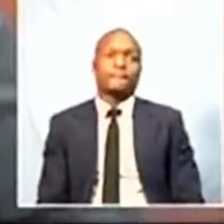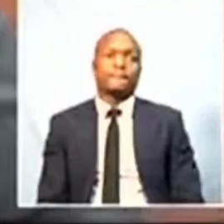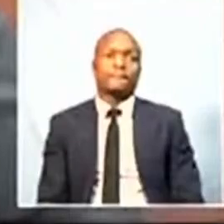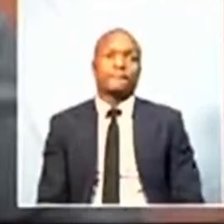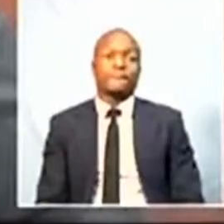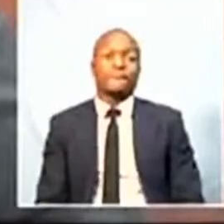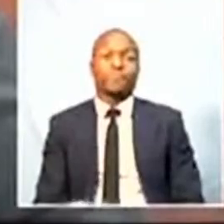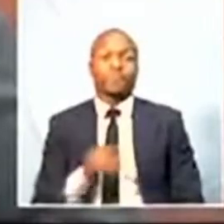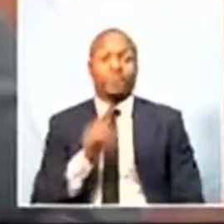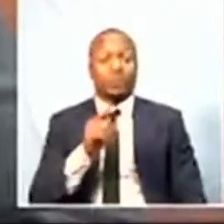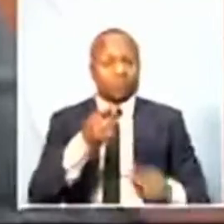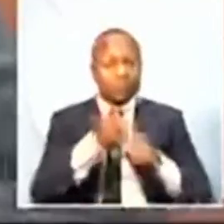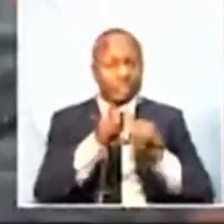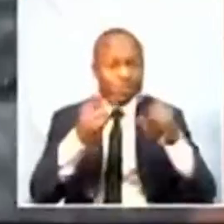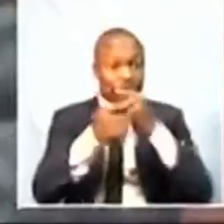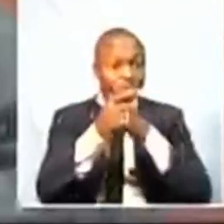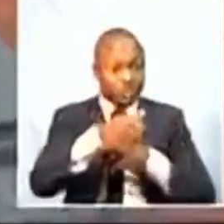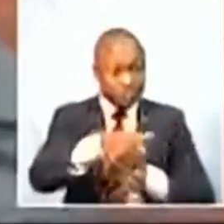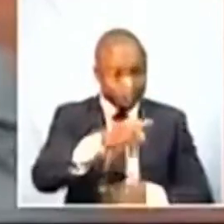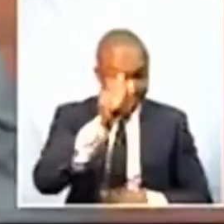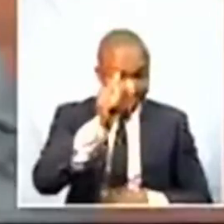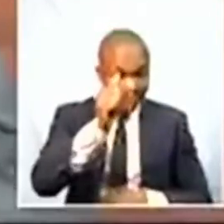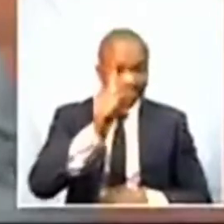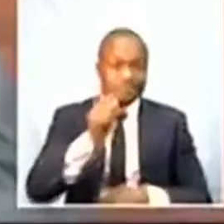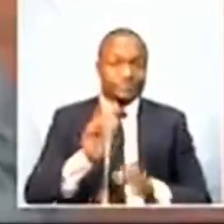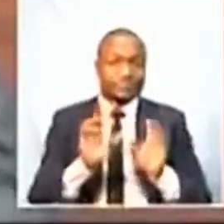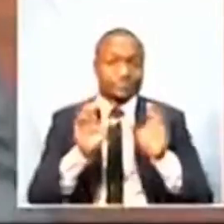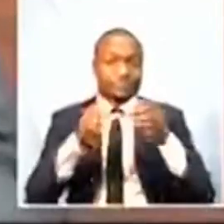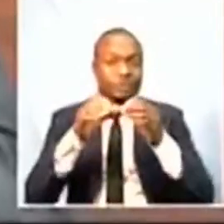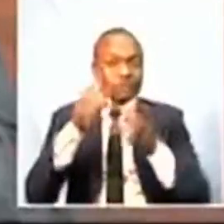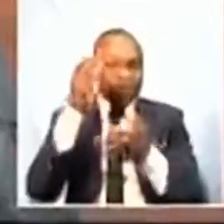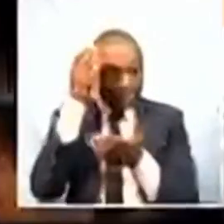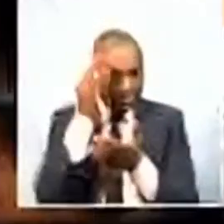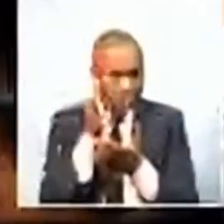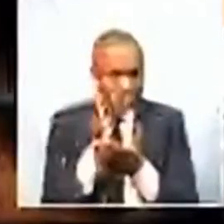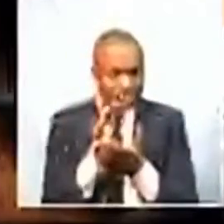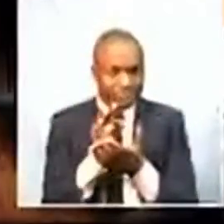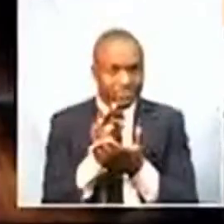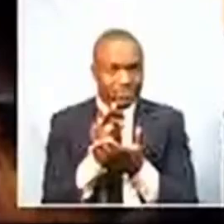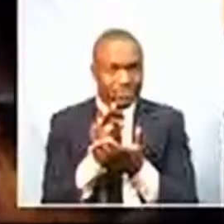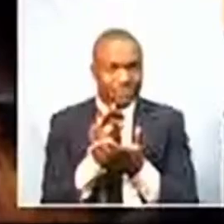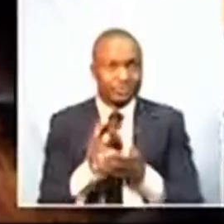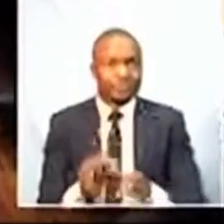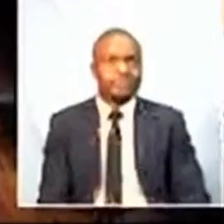So you are contradicting yourself. Council Secretary.